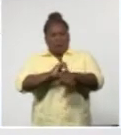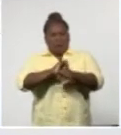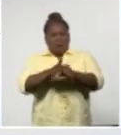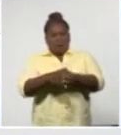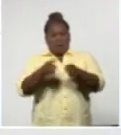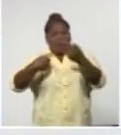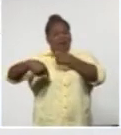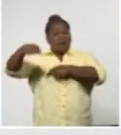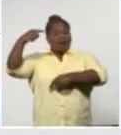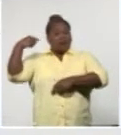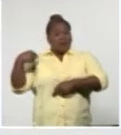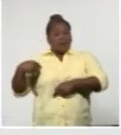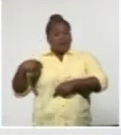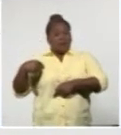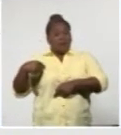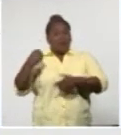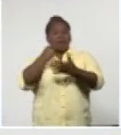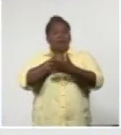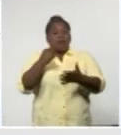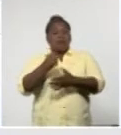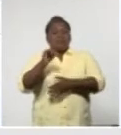4,415,579 confirmed cases.